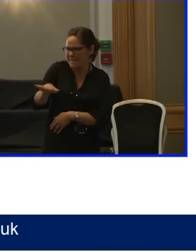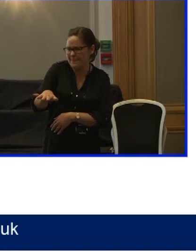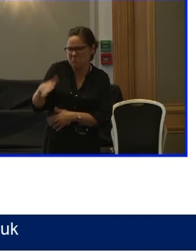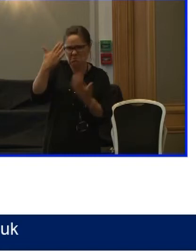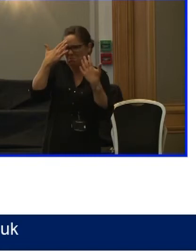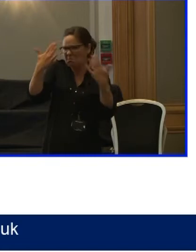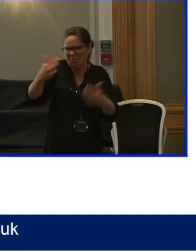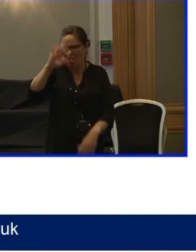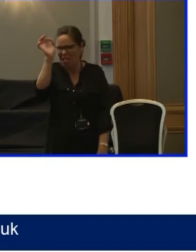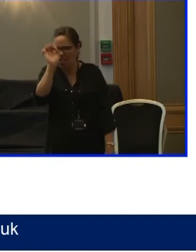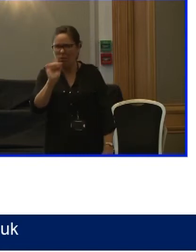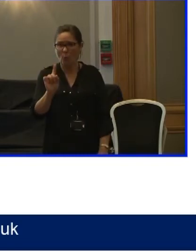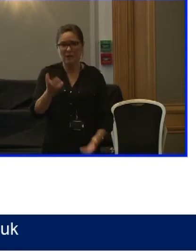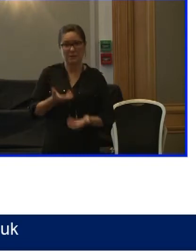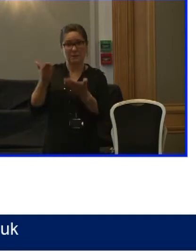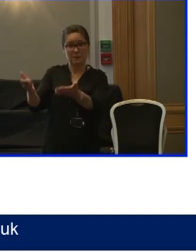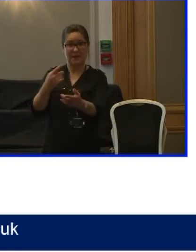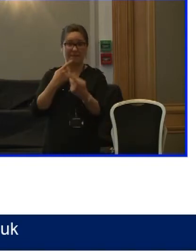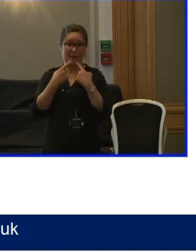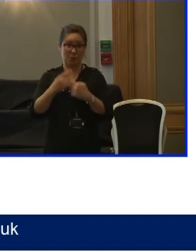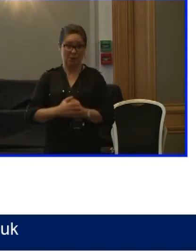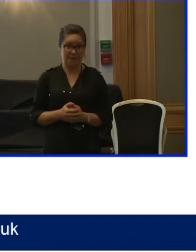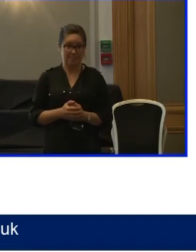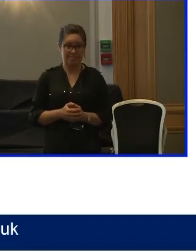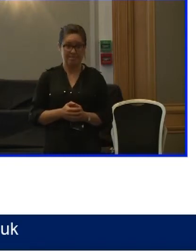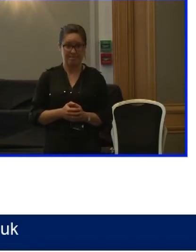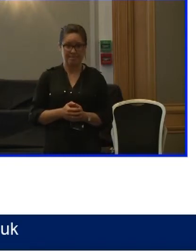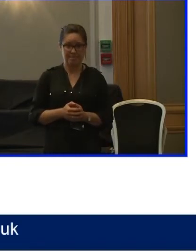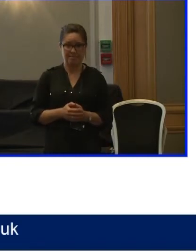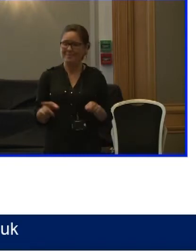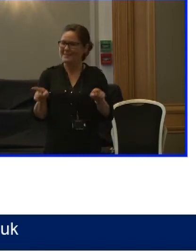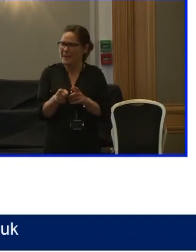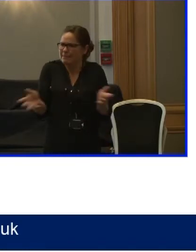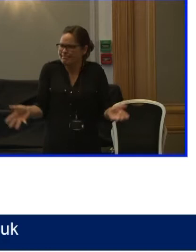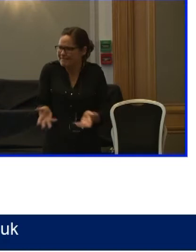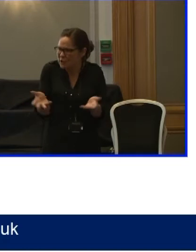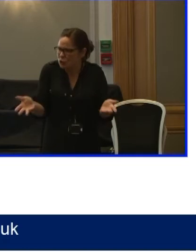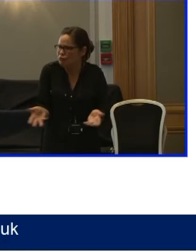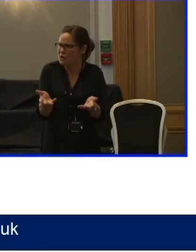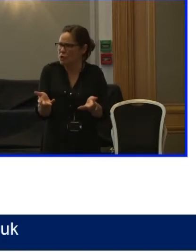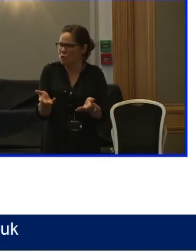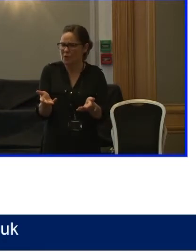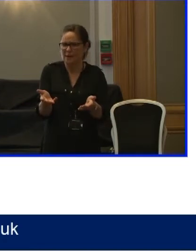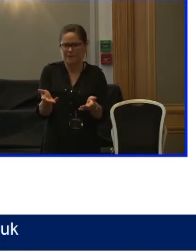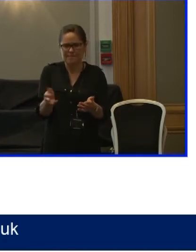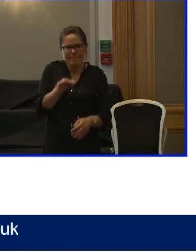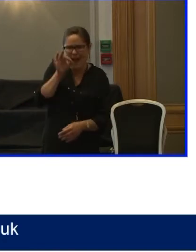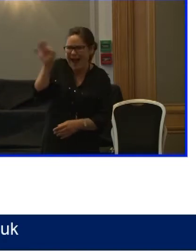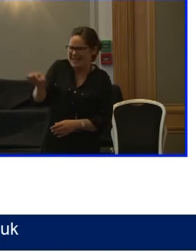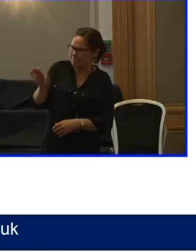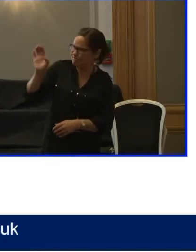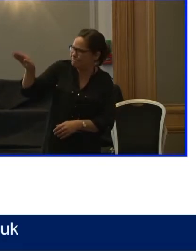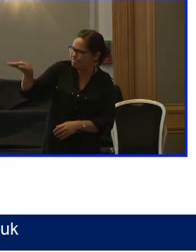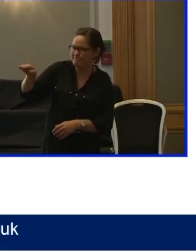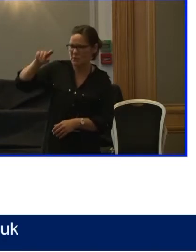forward. And also, encourage them to ask questions of their clinical contacts. Nurses, eye